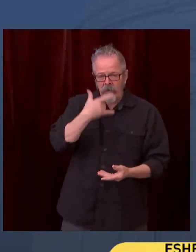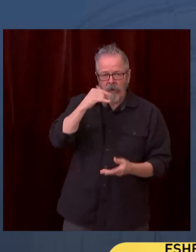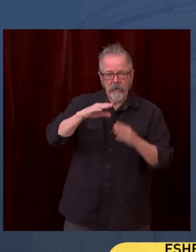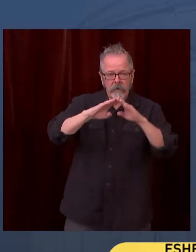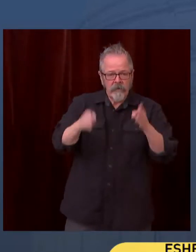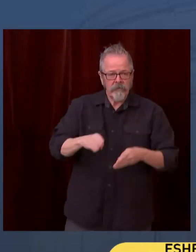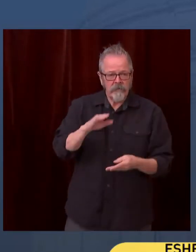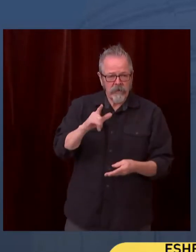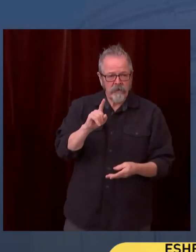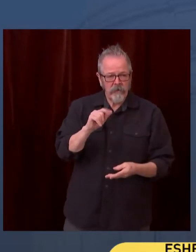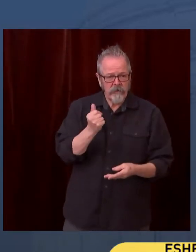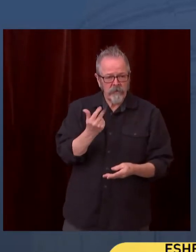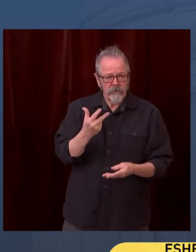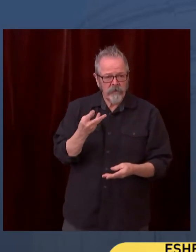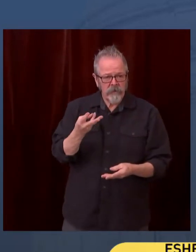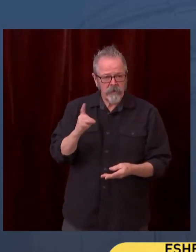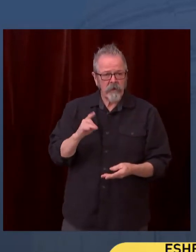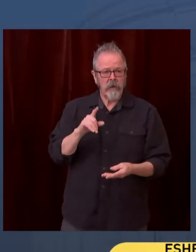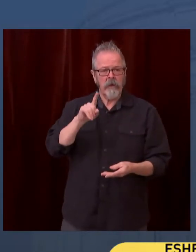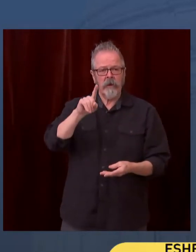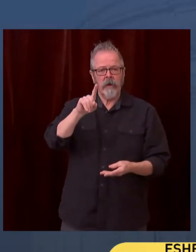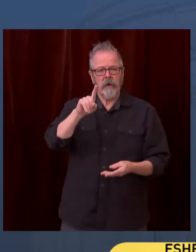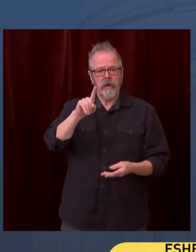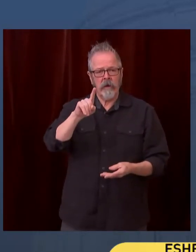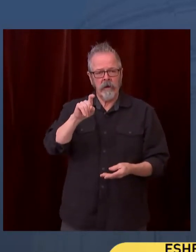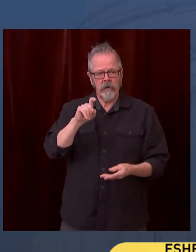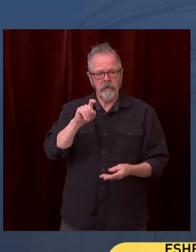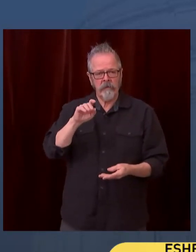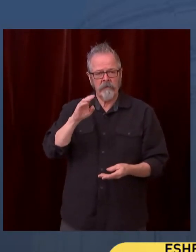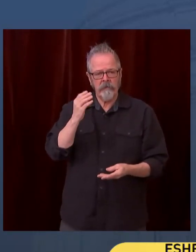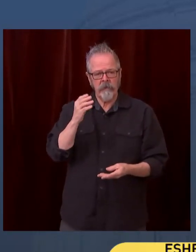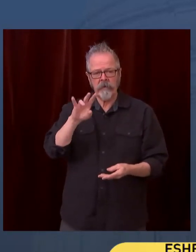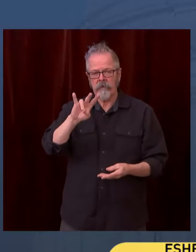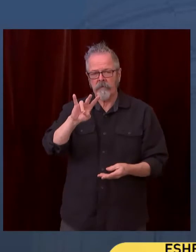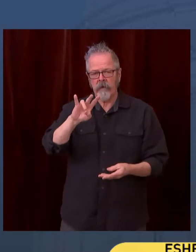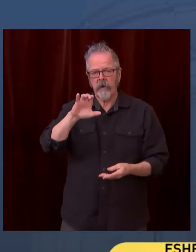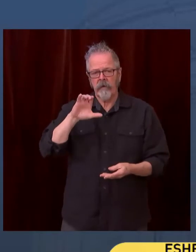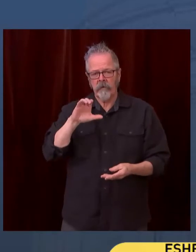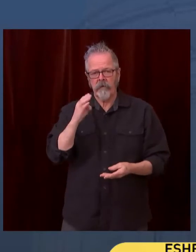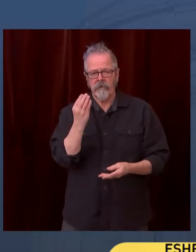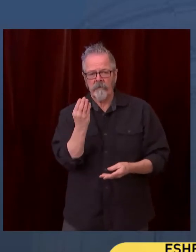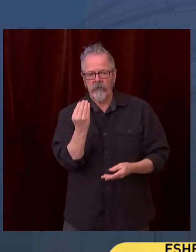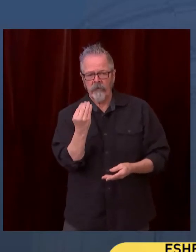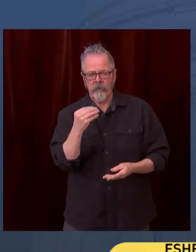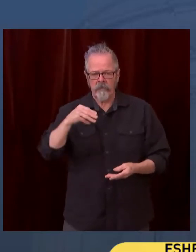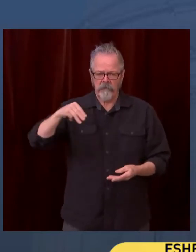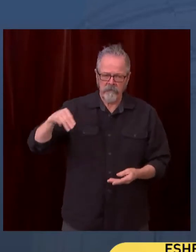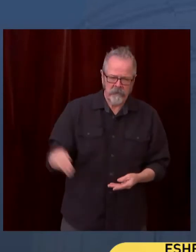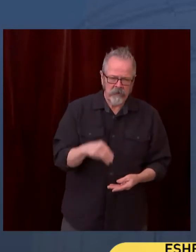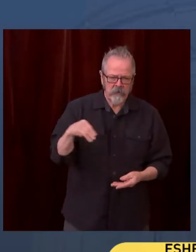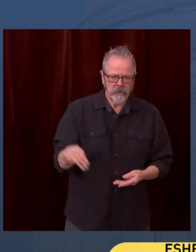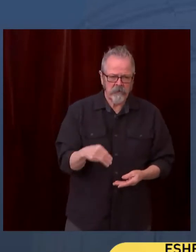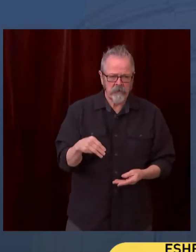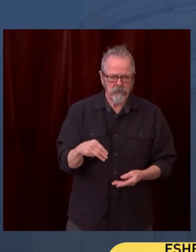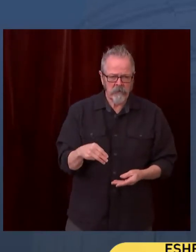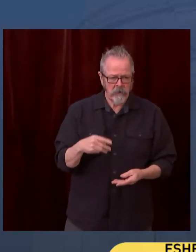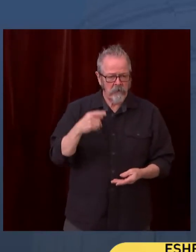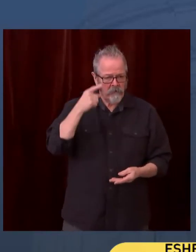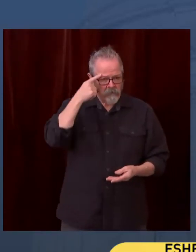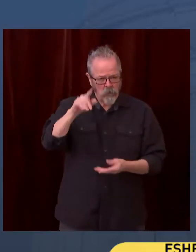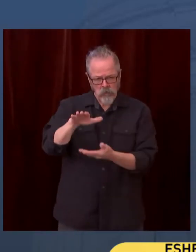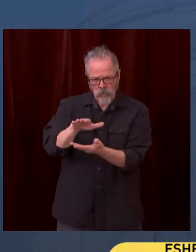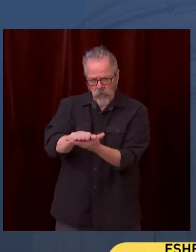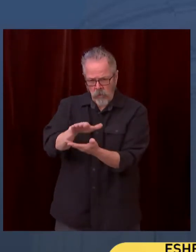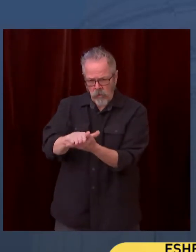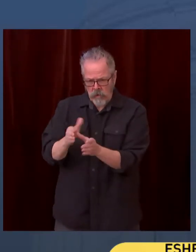million of assistance to K-12 schools, and we are seeing progress in our schools, quite a number of our